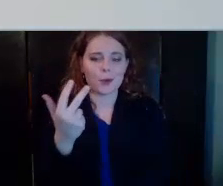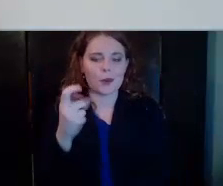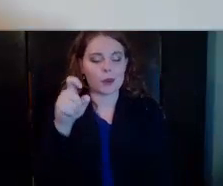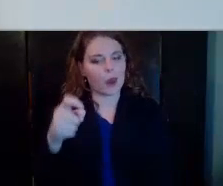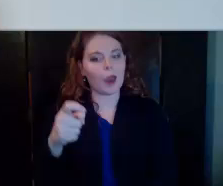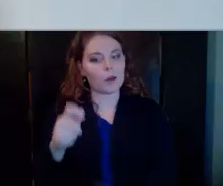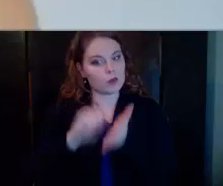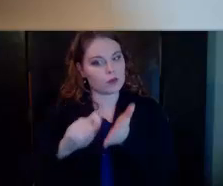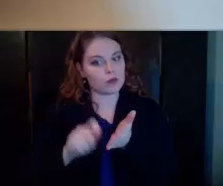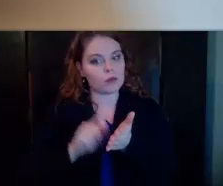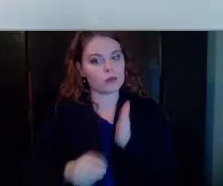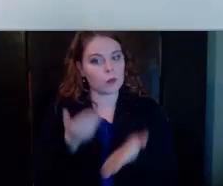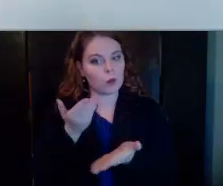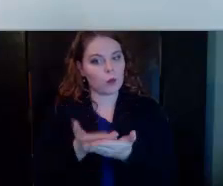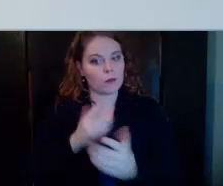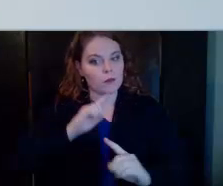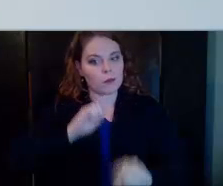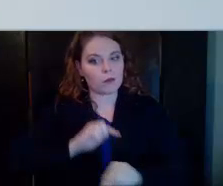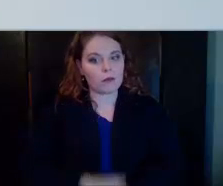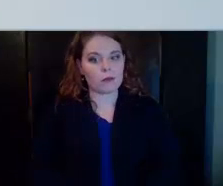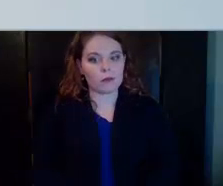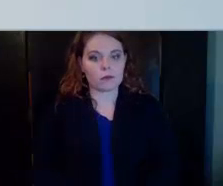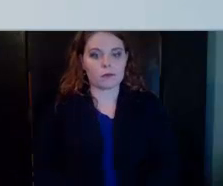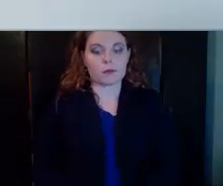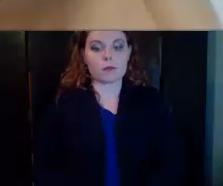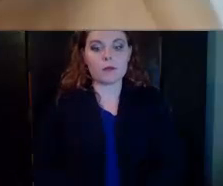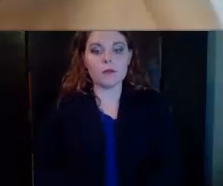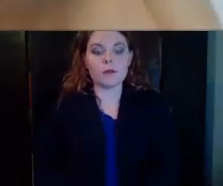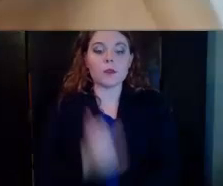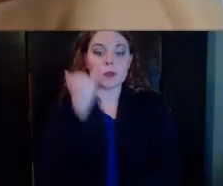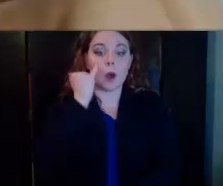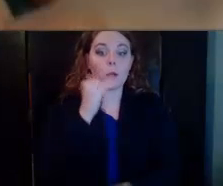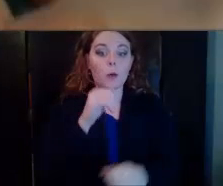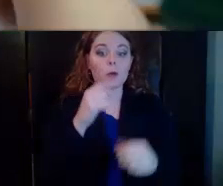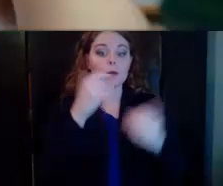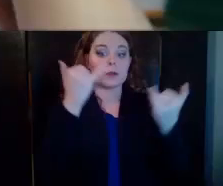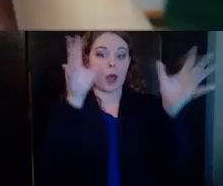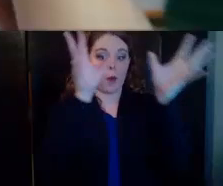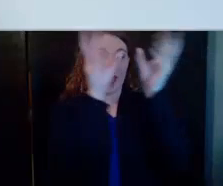it. So we do the opposite of what's happening. So instead of adding, we'll subtract from both sides.